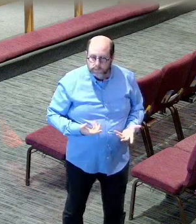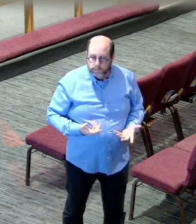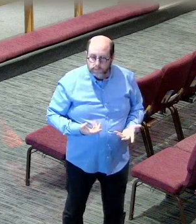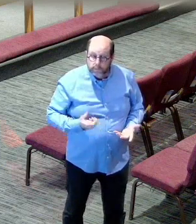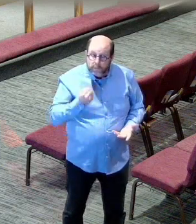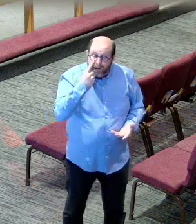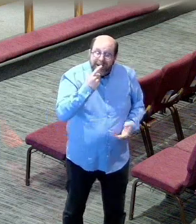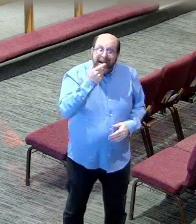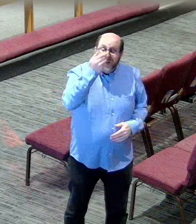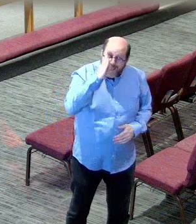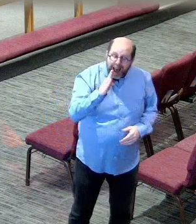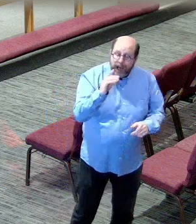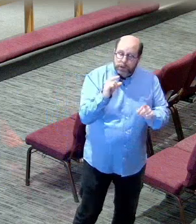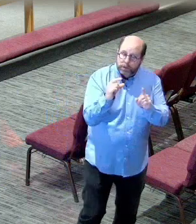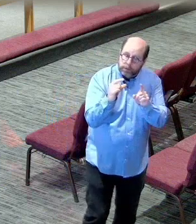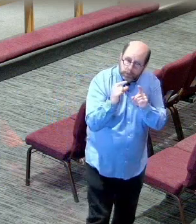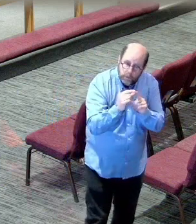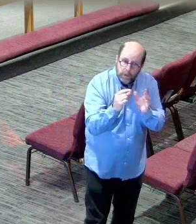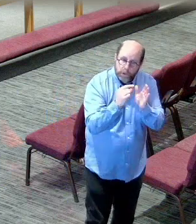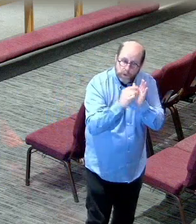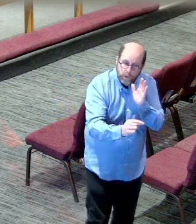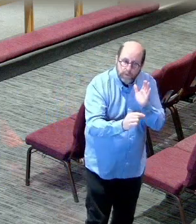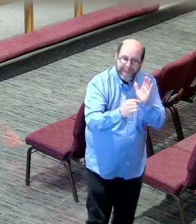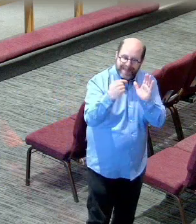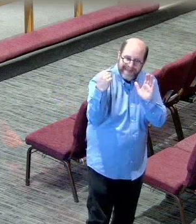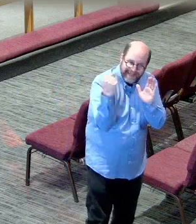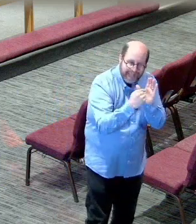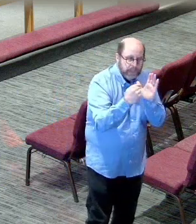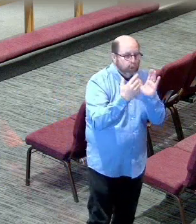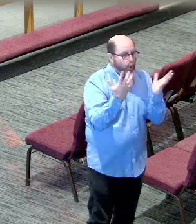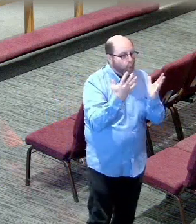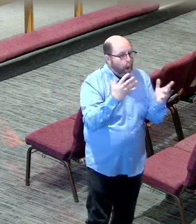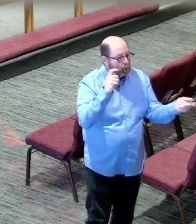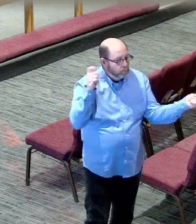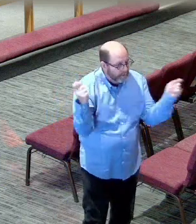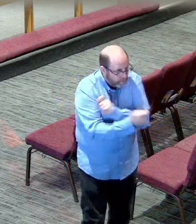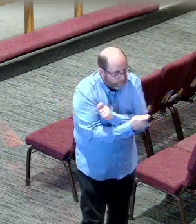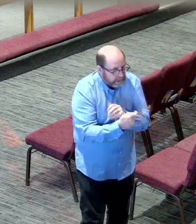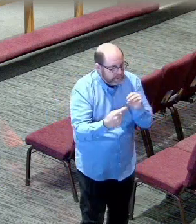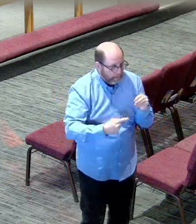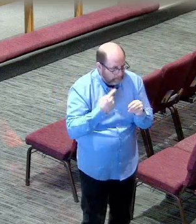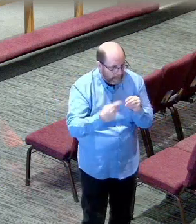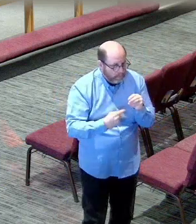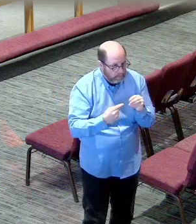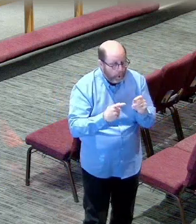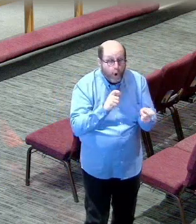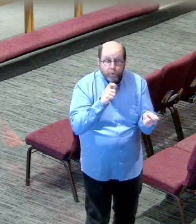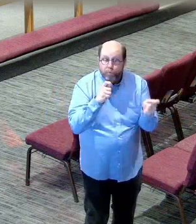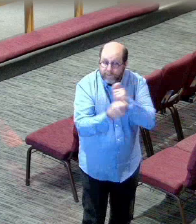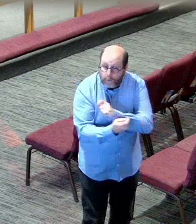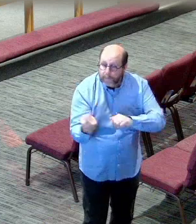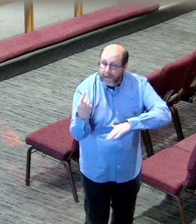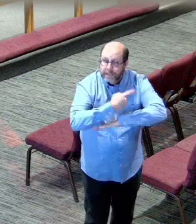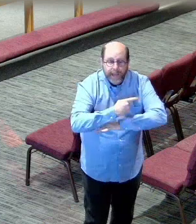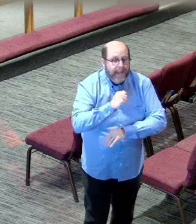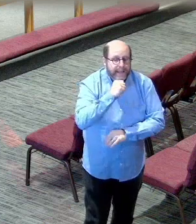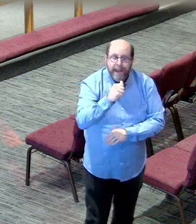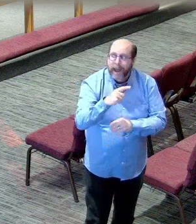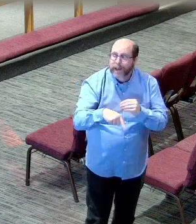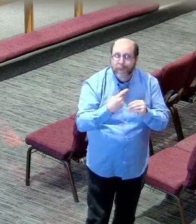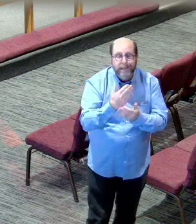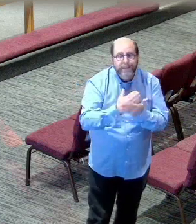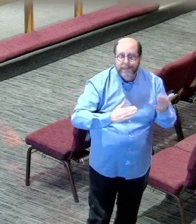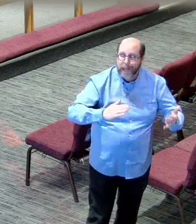God's word is what the Reformation events were all about. Reformation Day is not about some